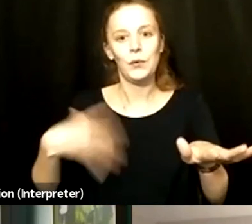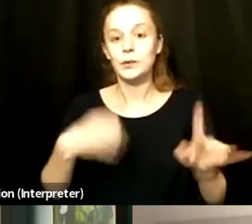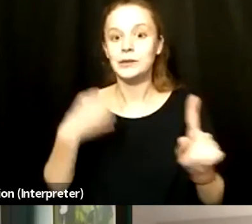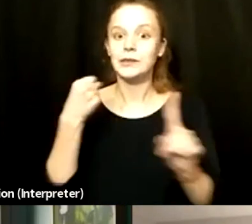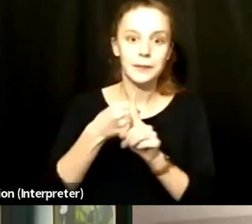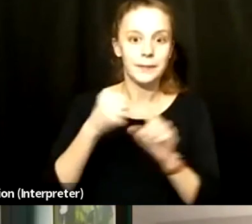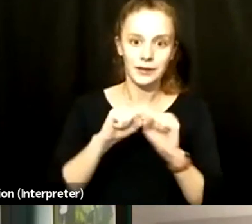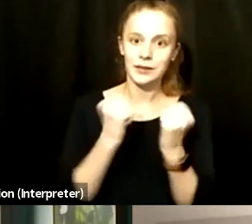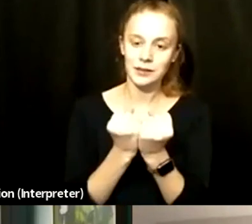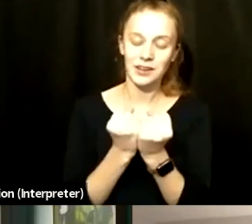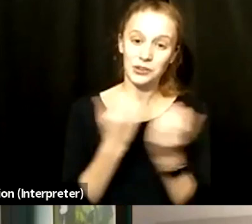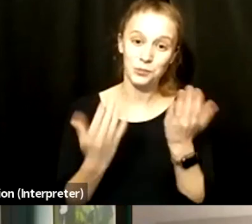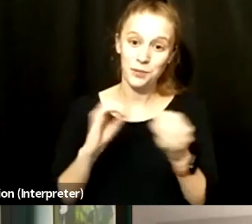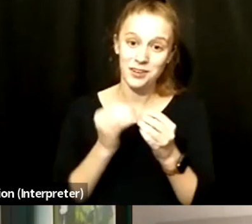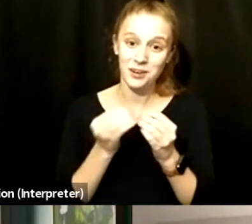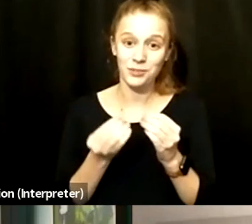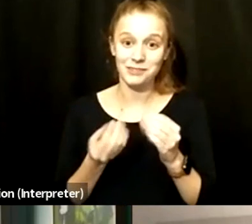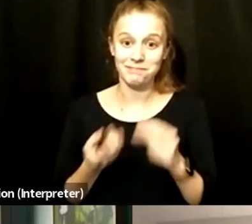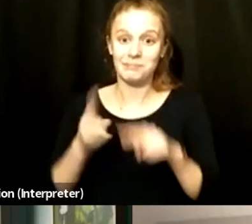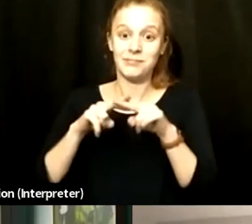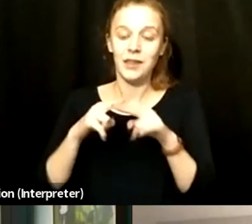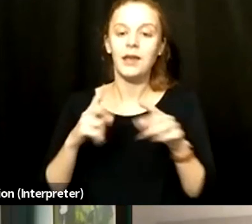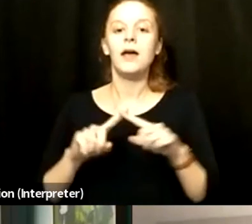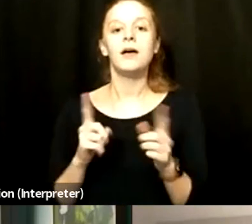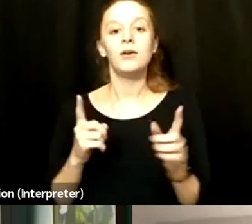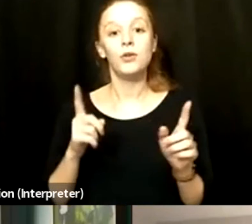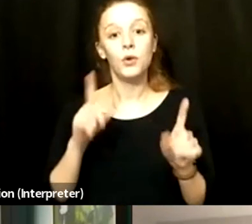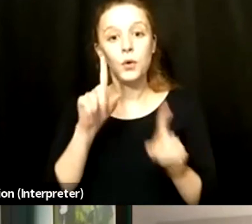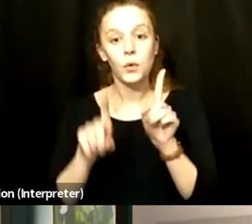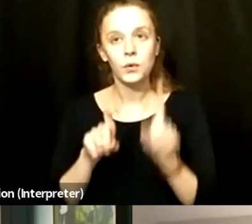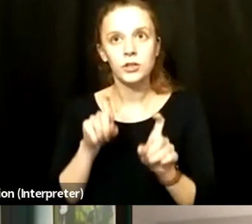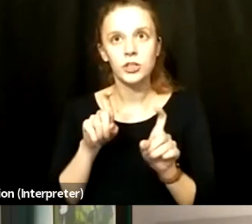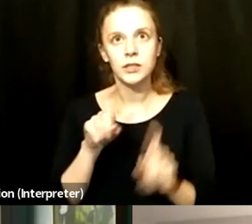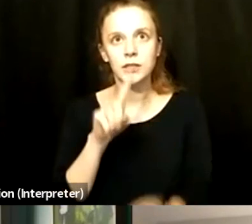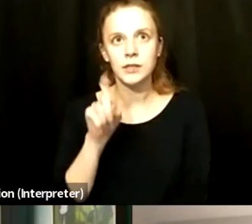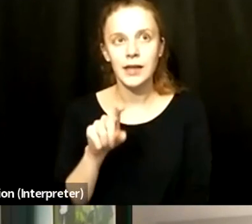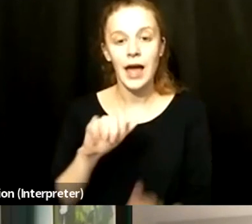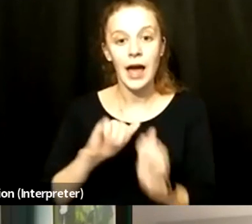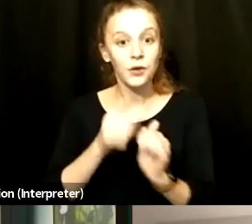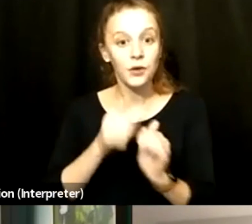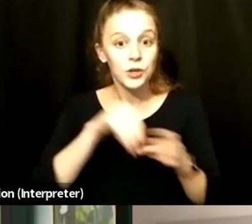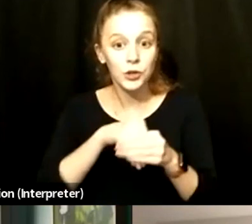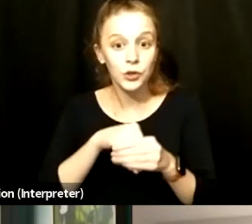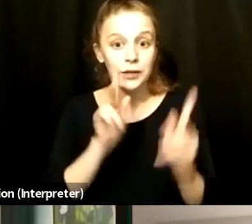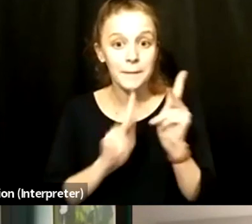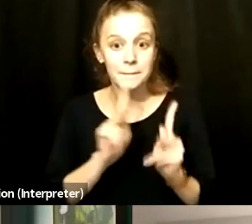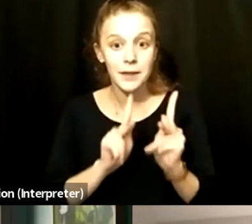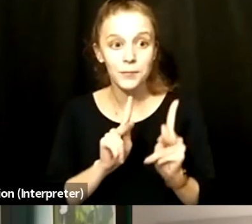So the question is how are you including disabled people in some of your decision making?